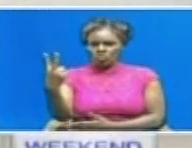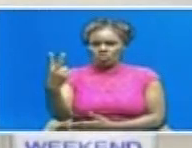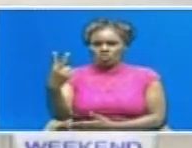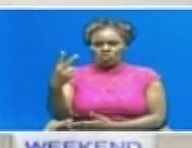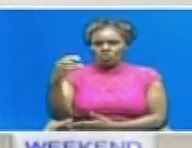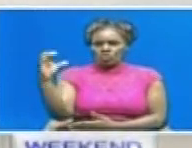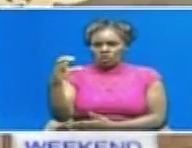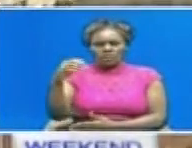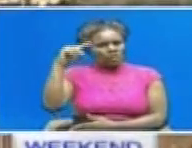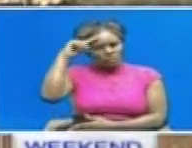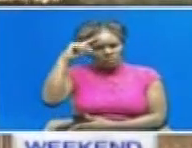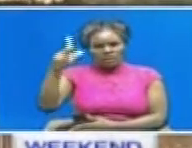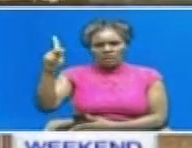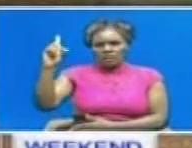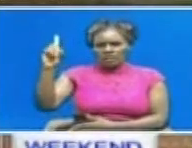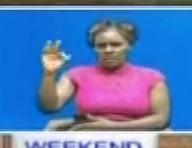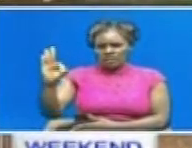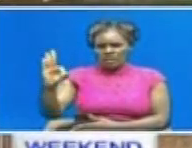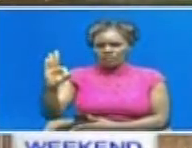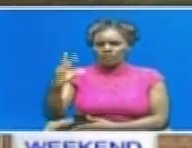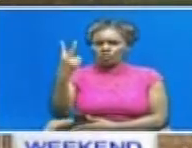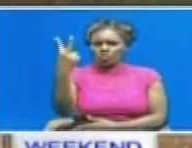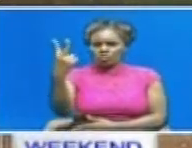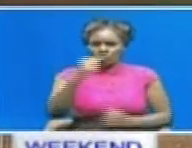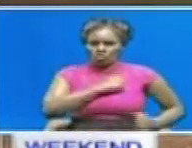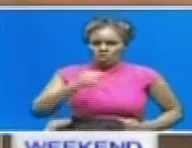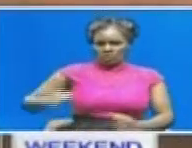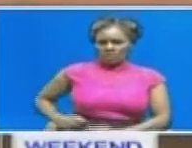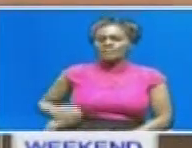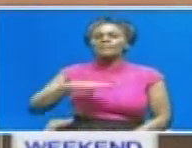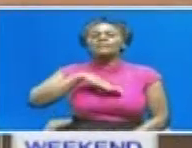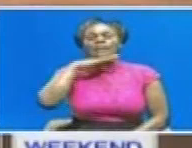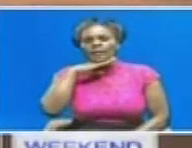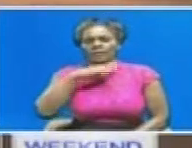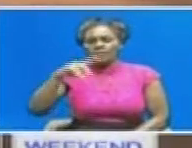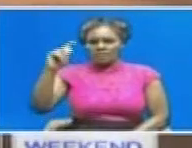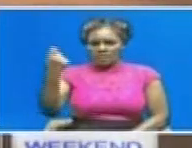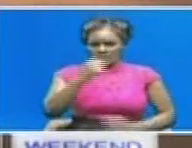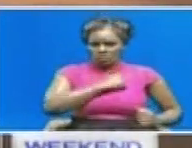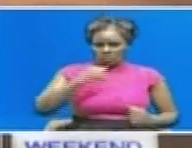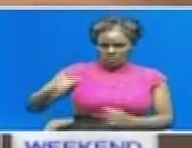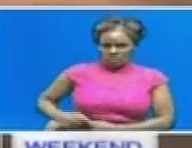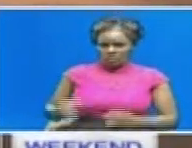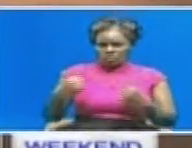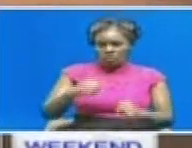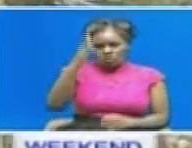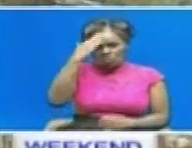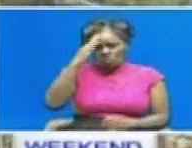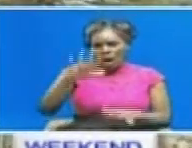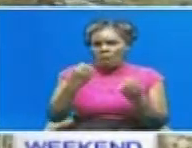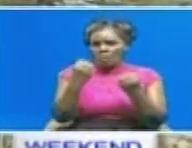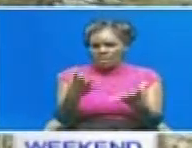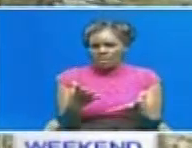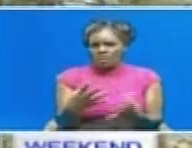origin. The KDF suffered losses when 2 soldiers were killed in the crossfire. With the Kenyan soldiers trying to ascertain how many attackers they